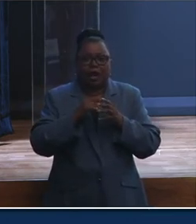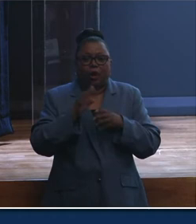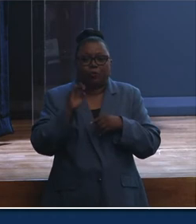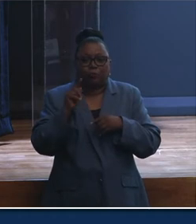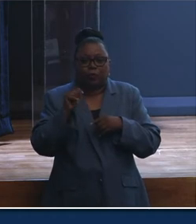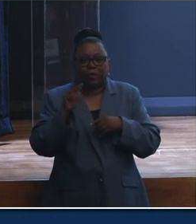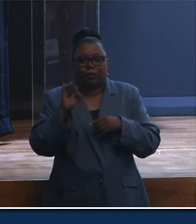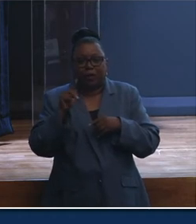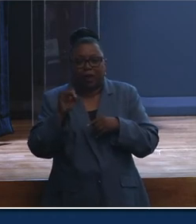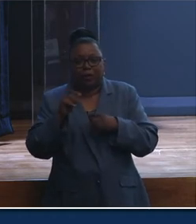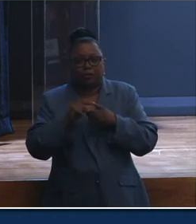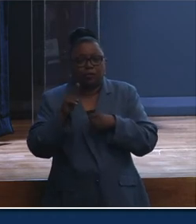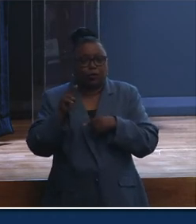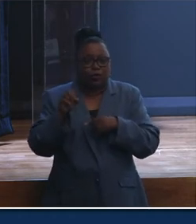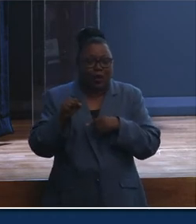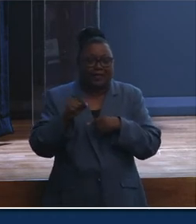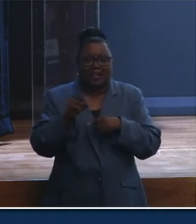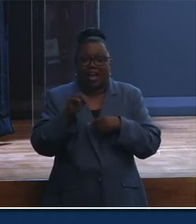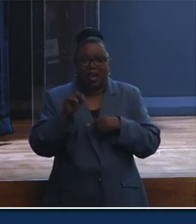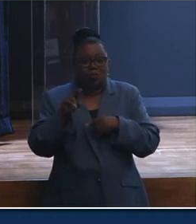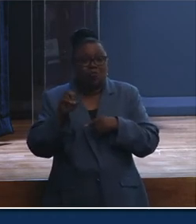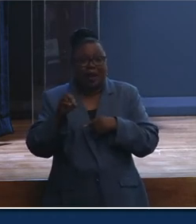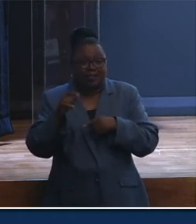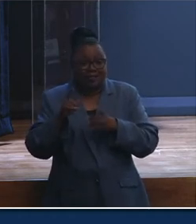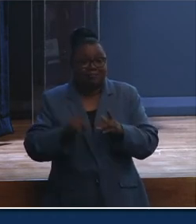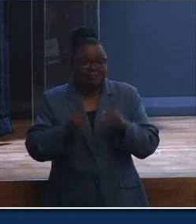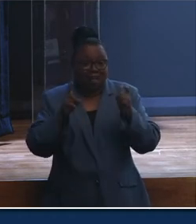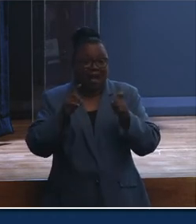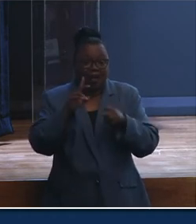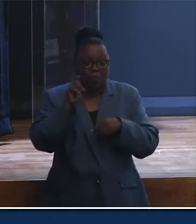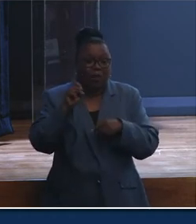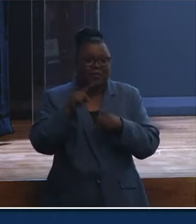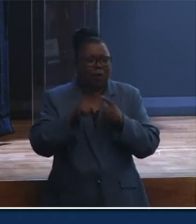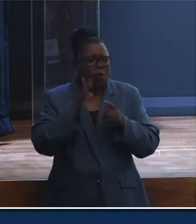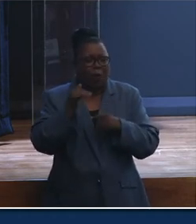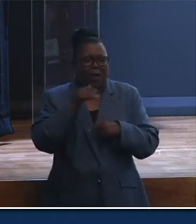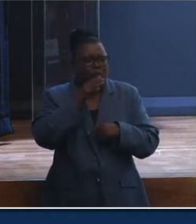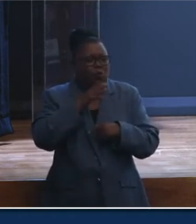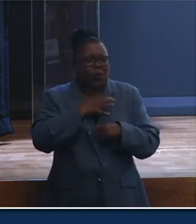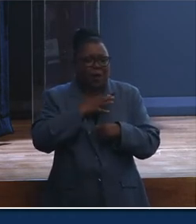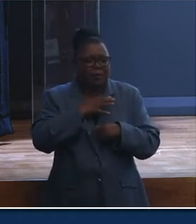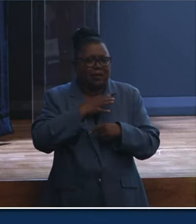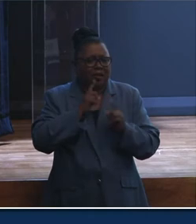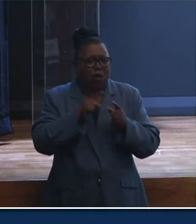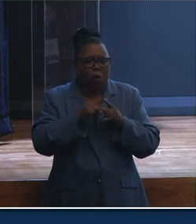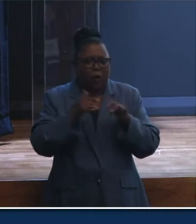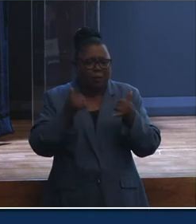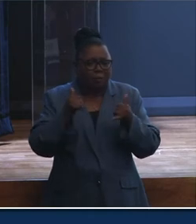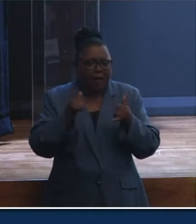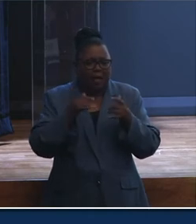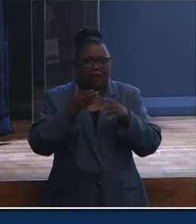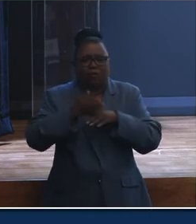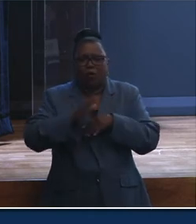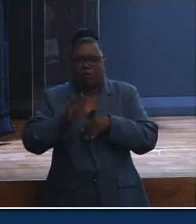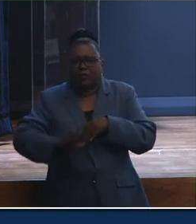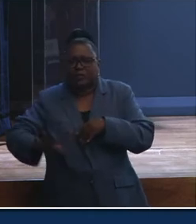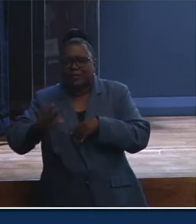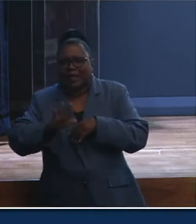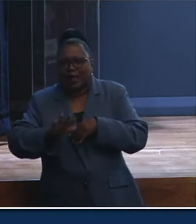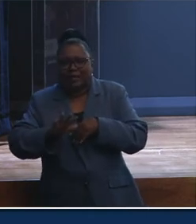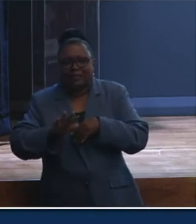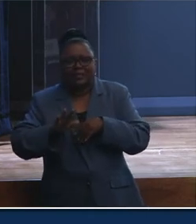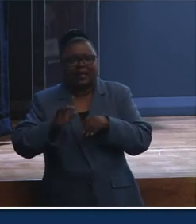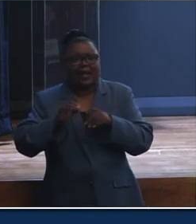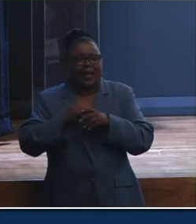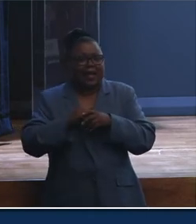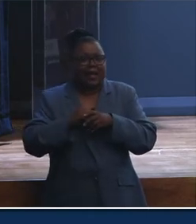Griner to the U.S. It raises a question, I think, of, well, why do the women go and play overseas